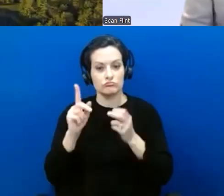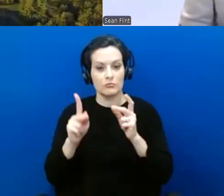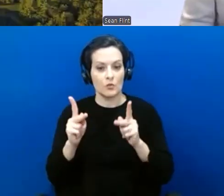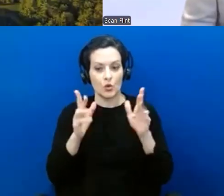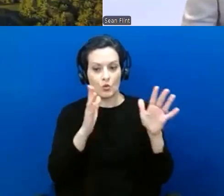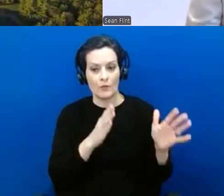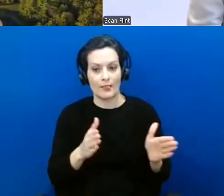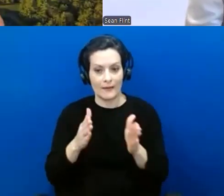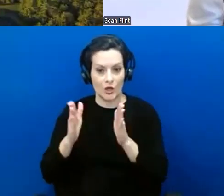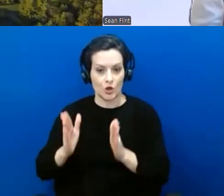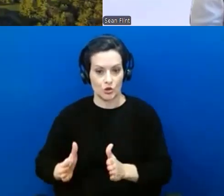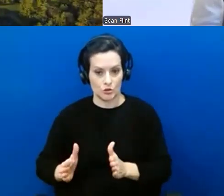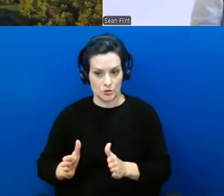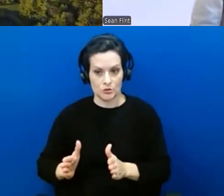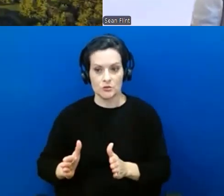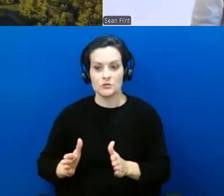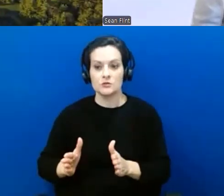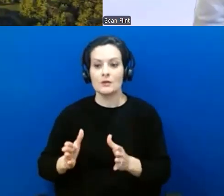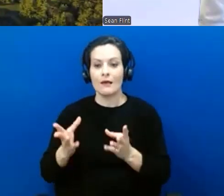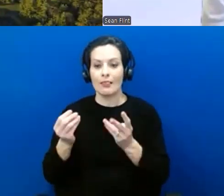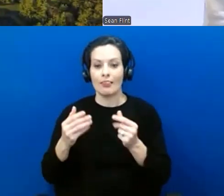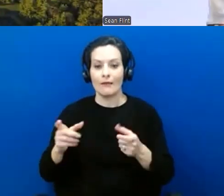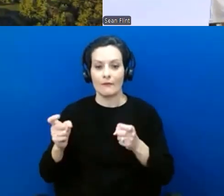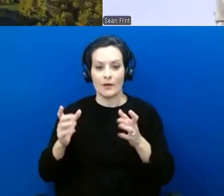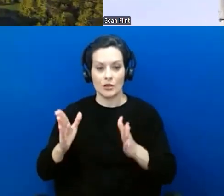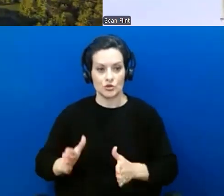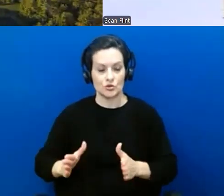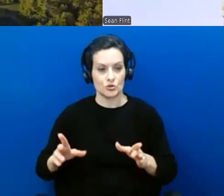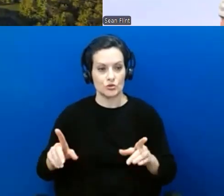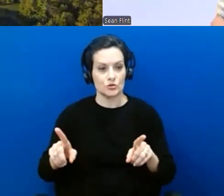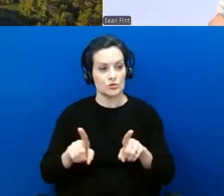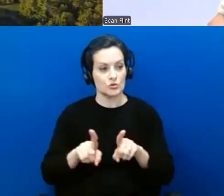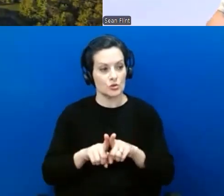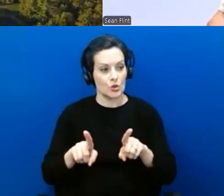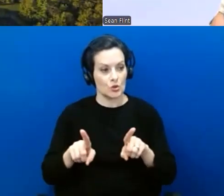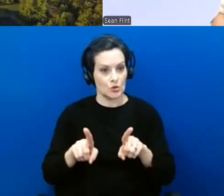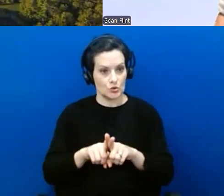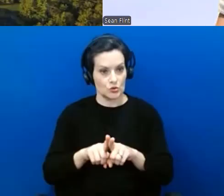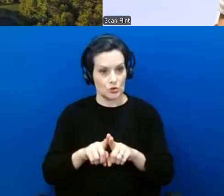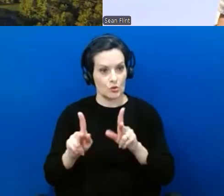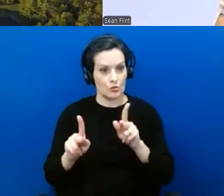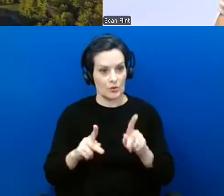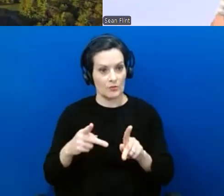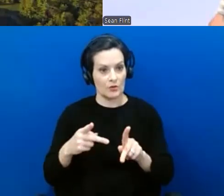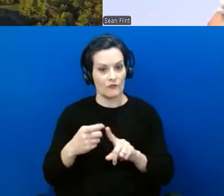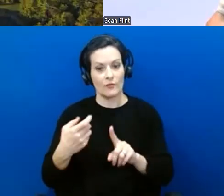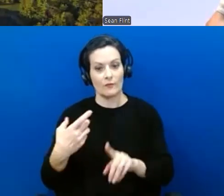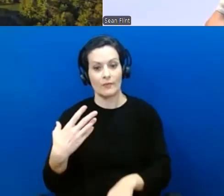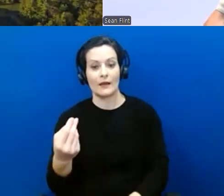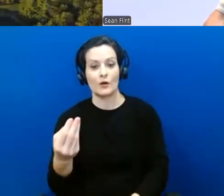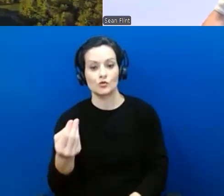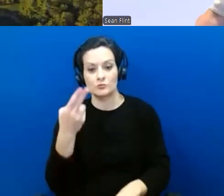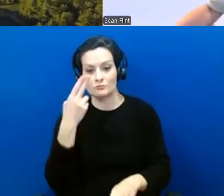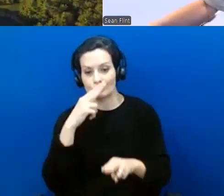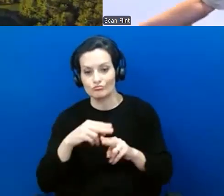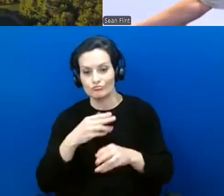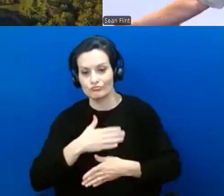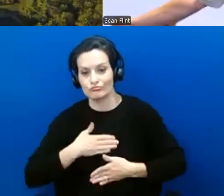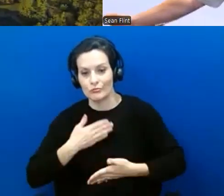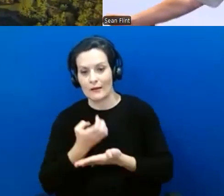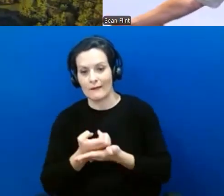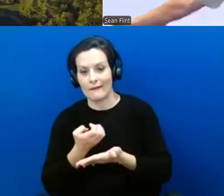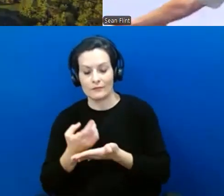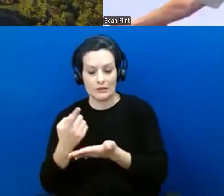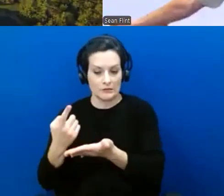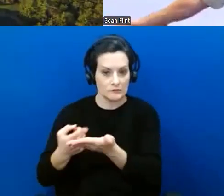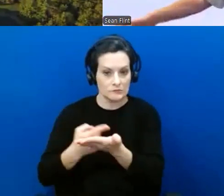and land managers, and also has folded in some folks from the outdoor recreation economy to start having those inter